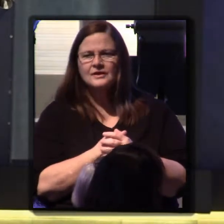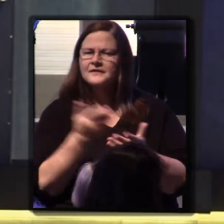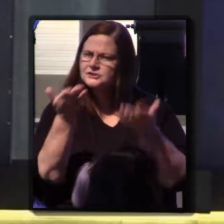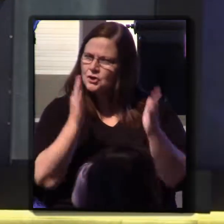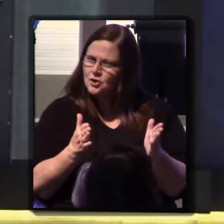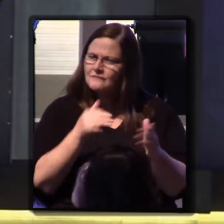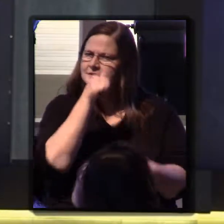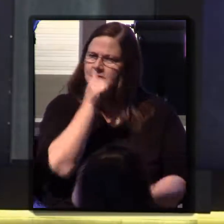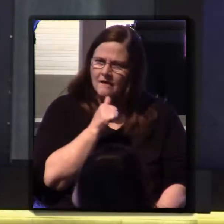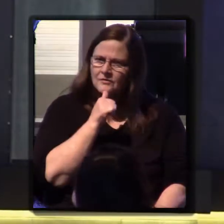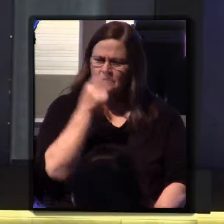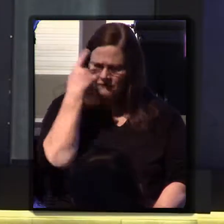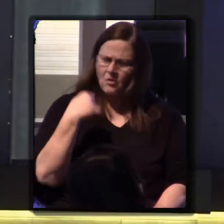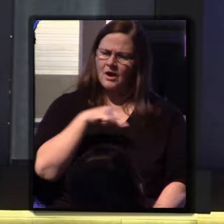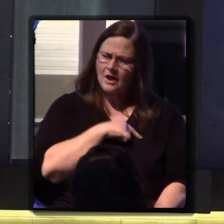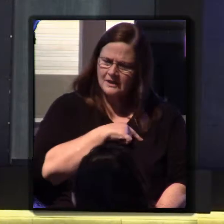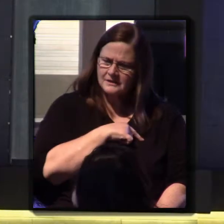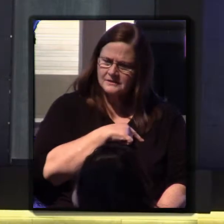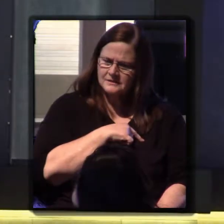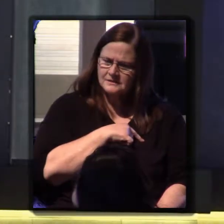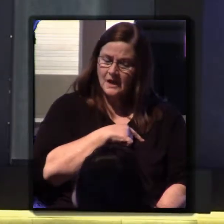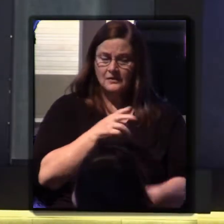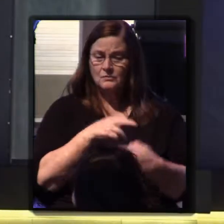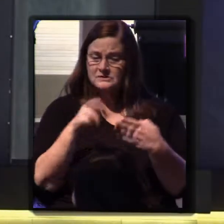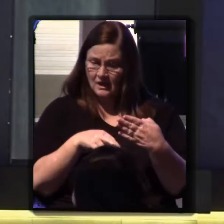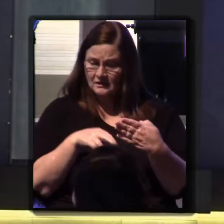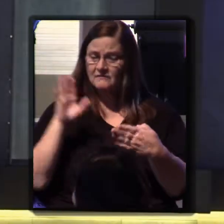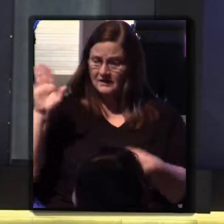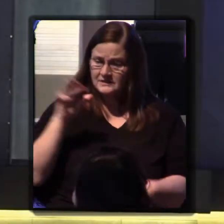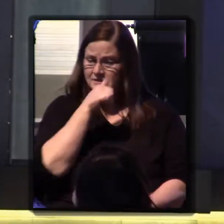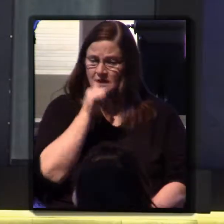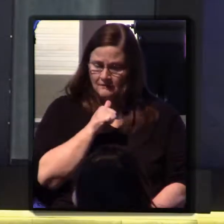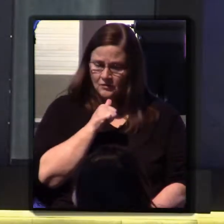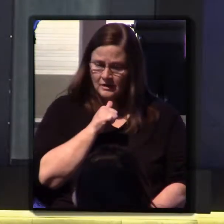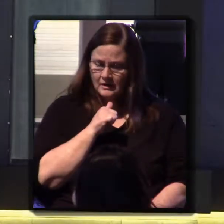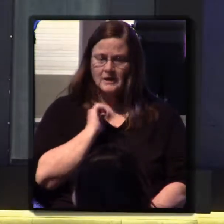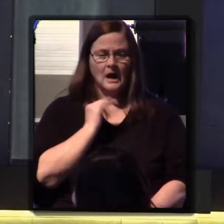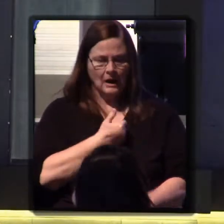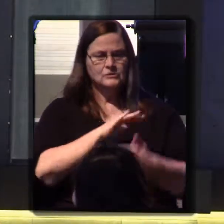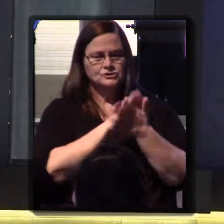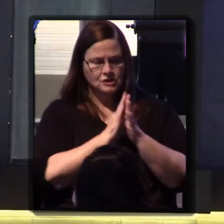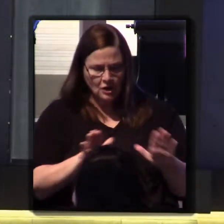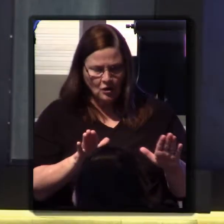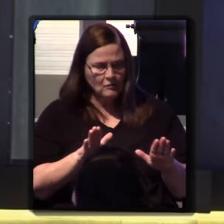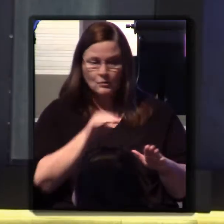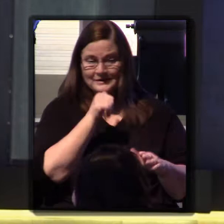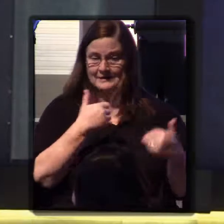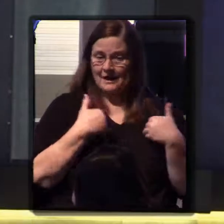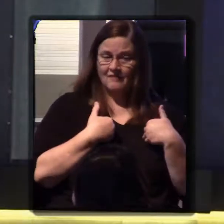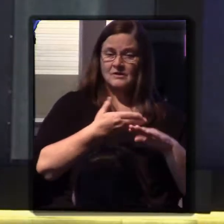whoa, that's an amazing idea, that the servant suffered for us, and as a result of